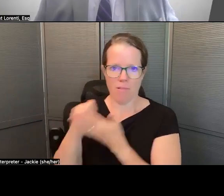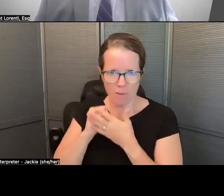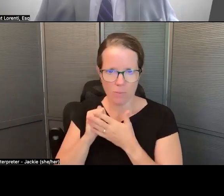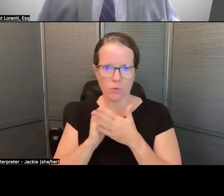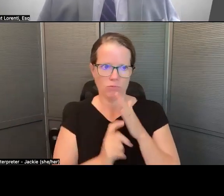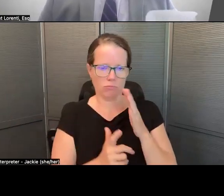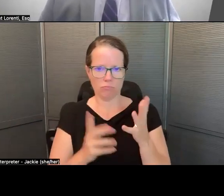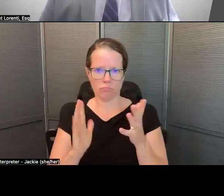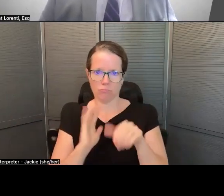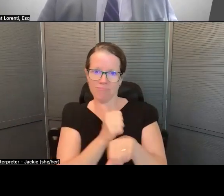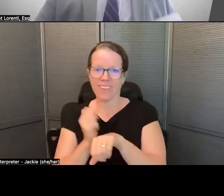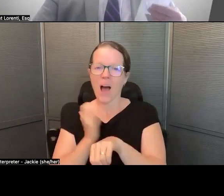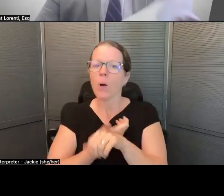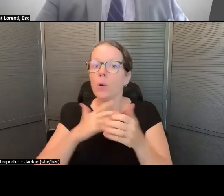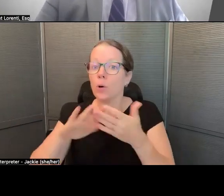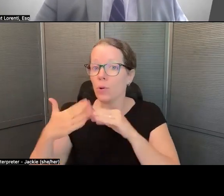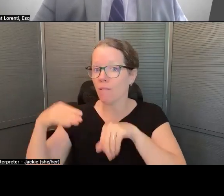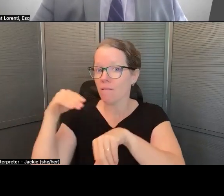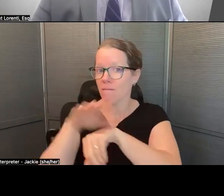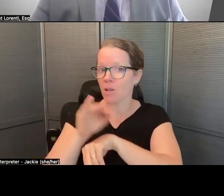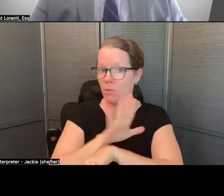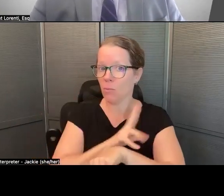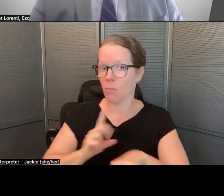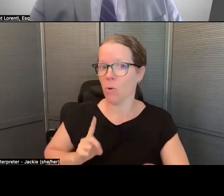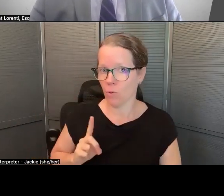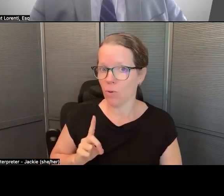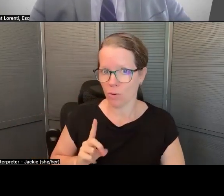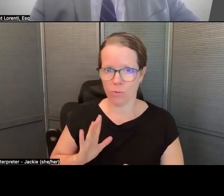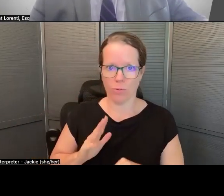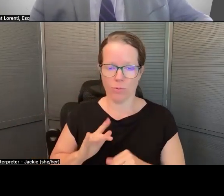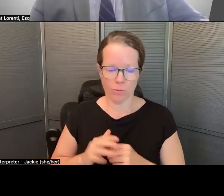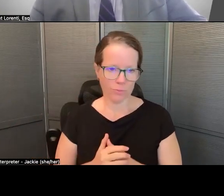well. Next slide.